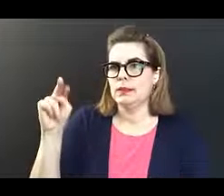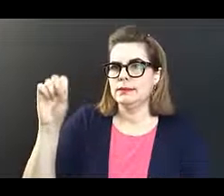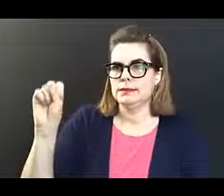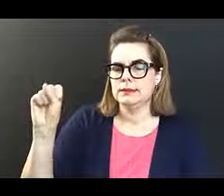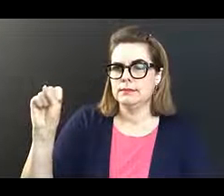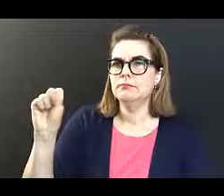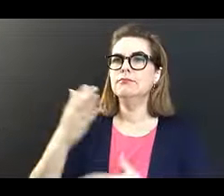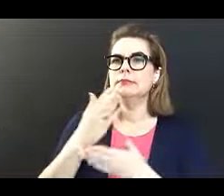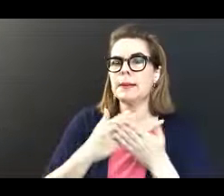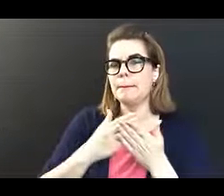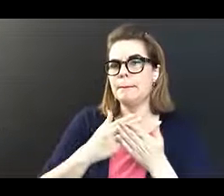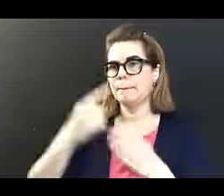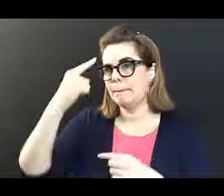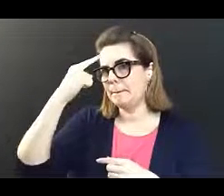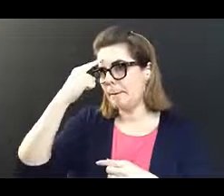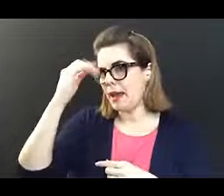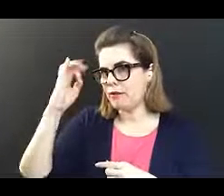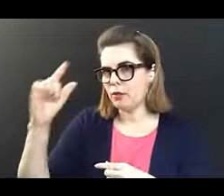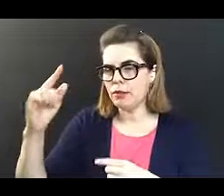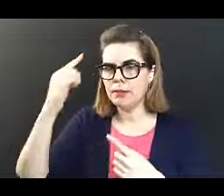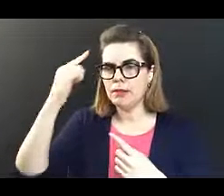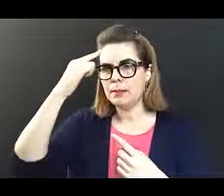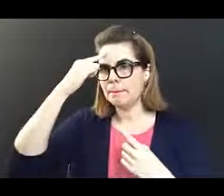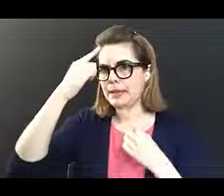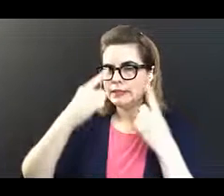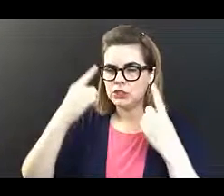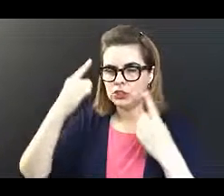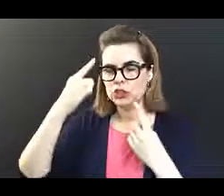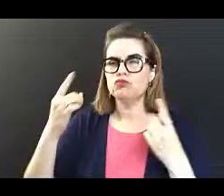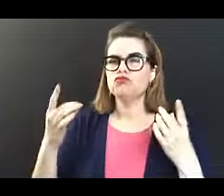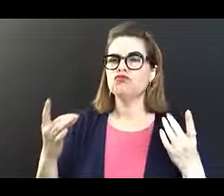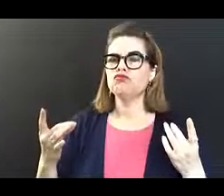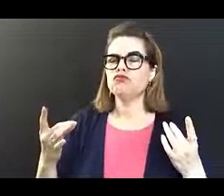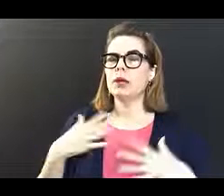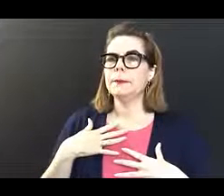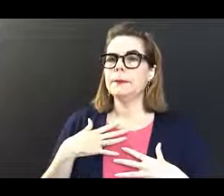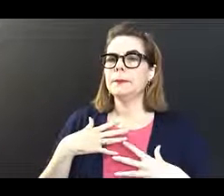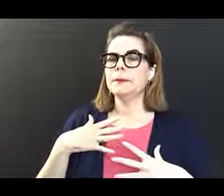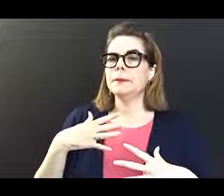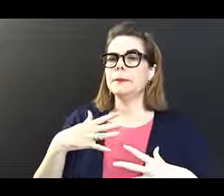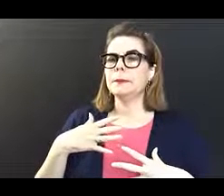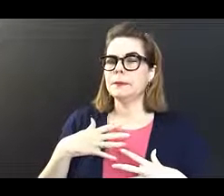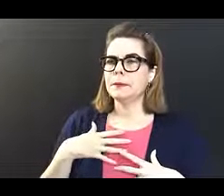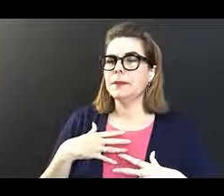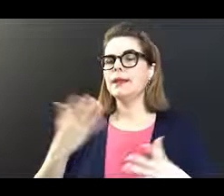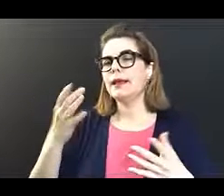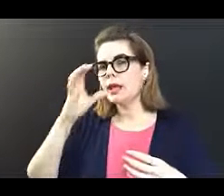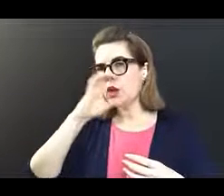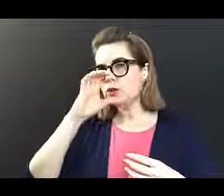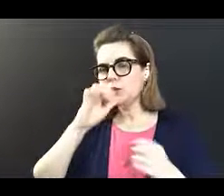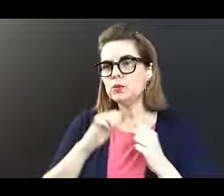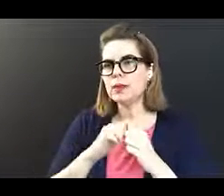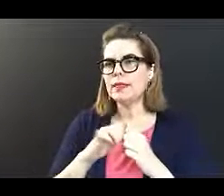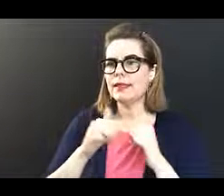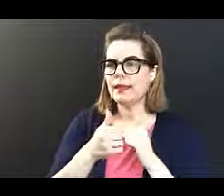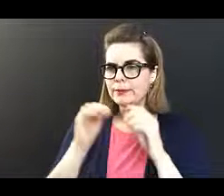mindfulness meditation, breathing exercises, meditation animations, fun music. so that students